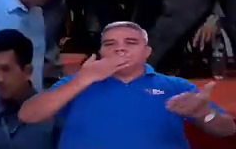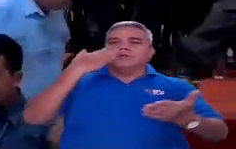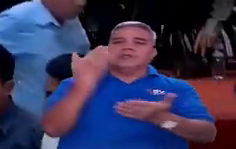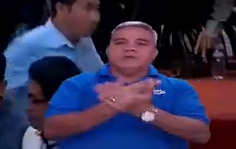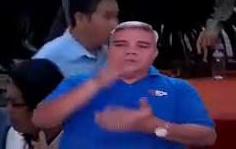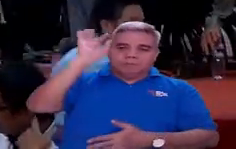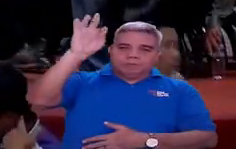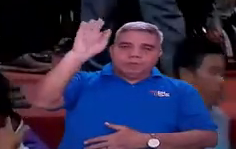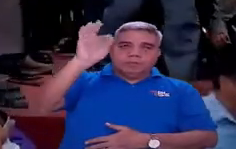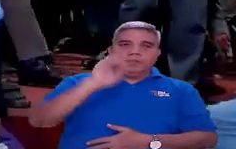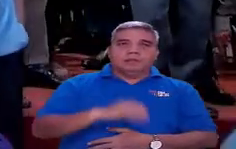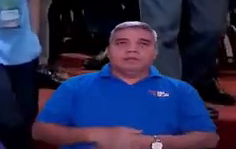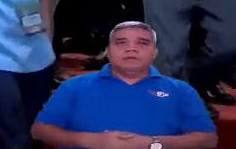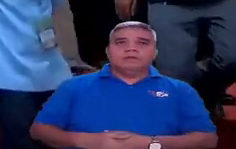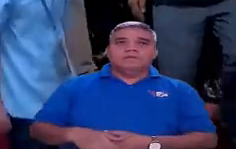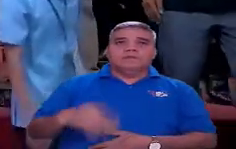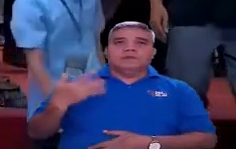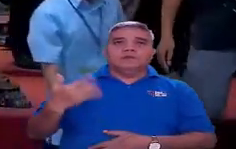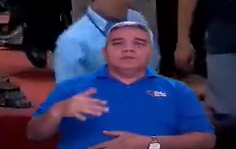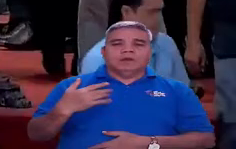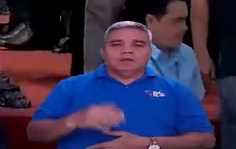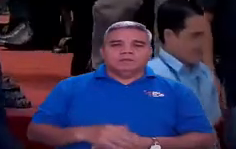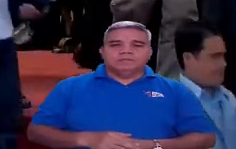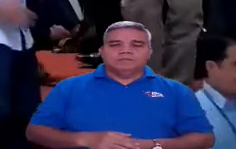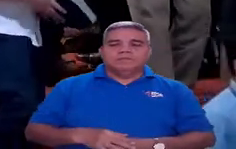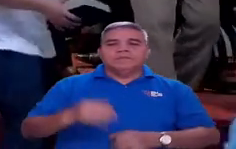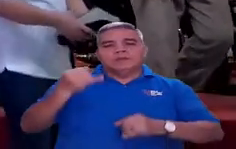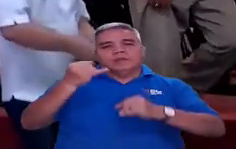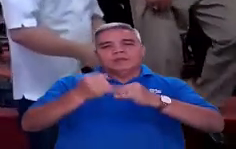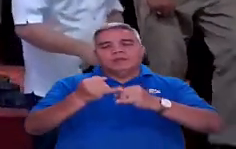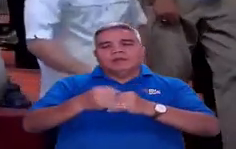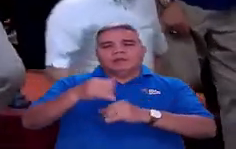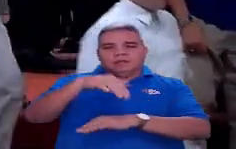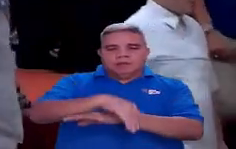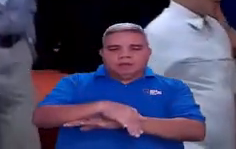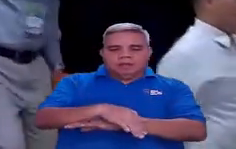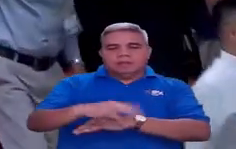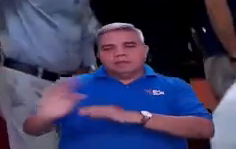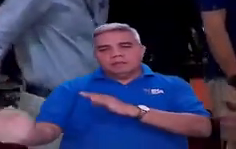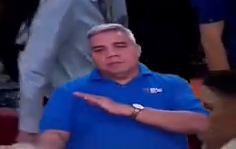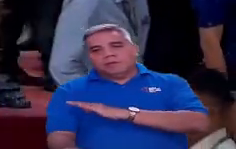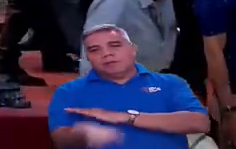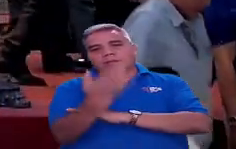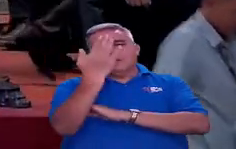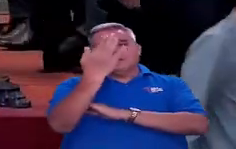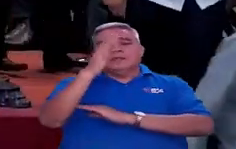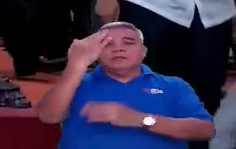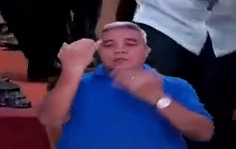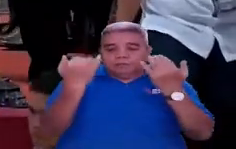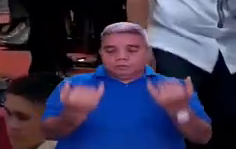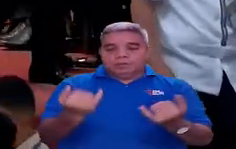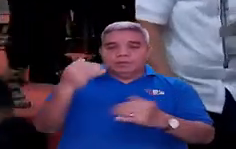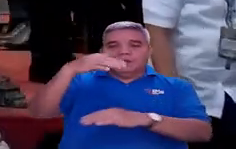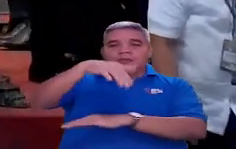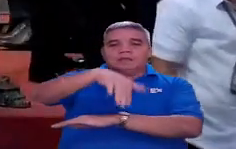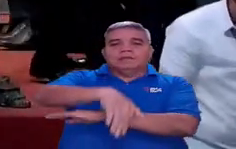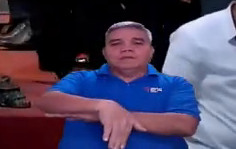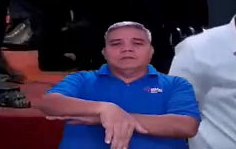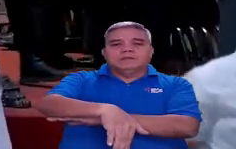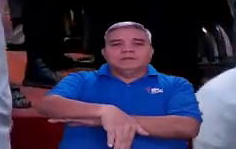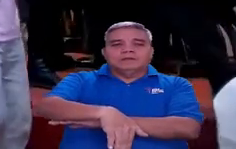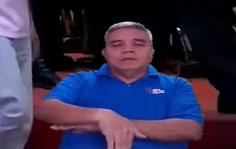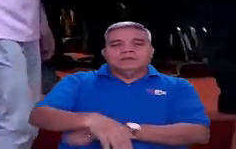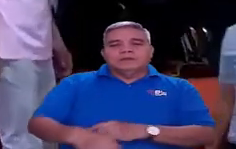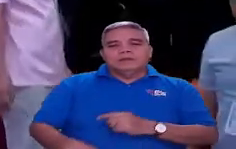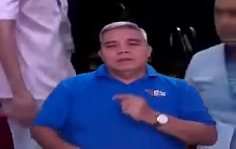amen. Wow, last night, this morning, tonight,